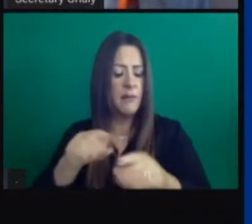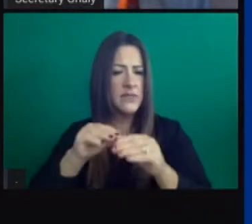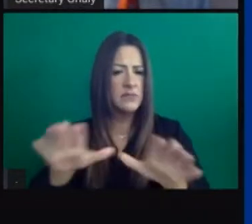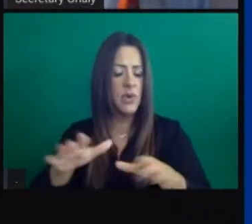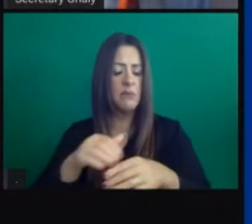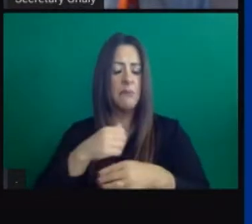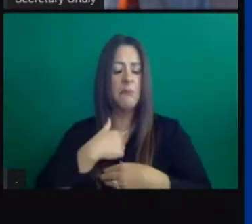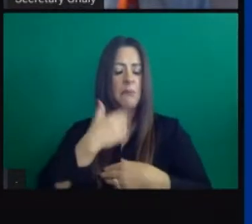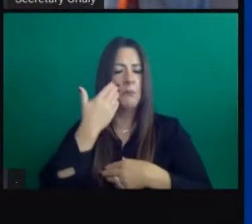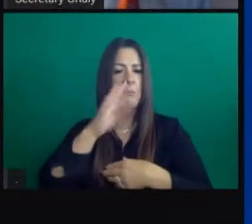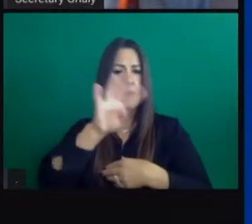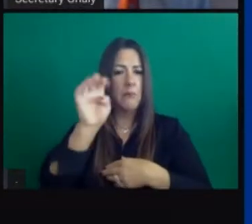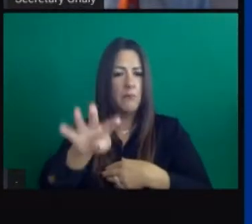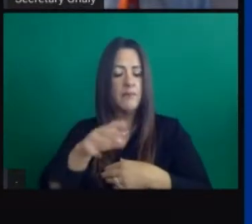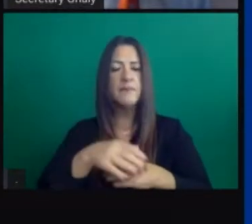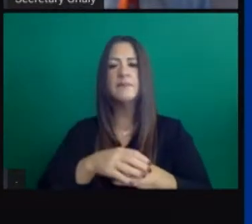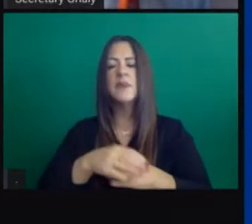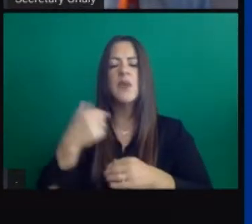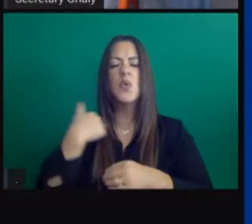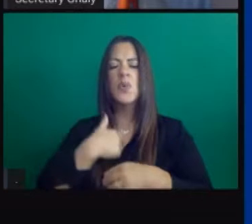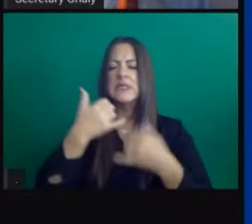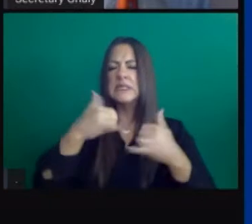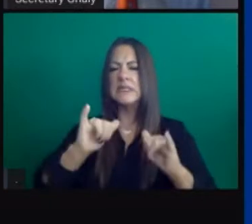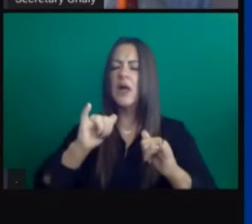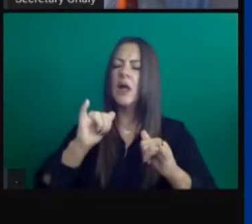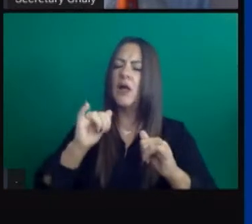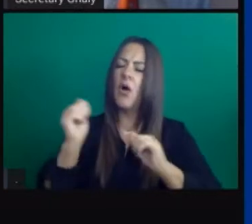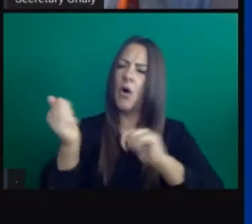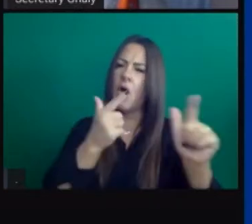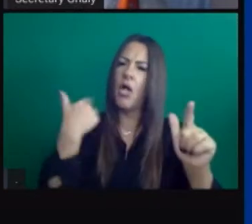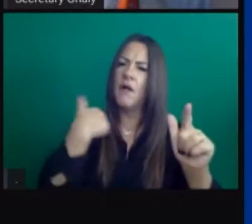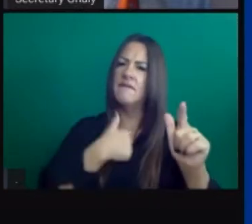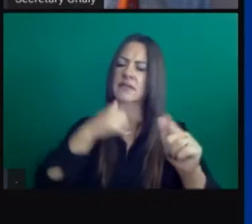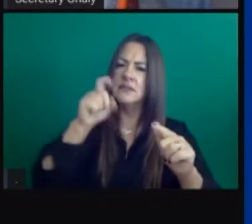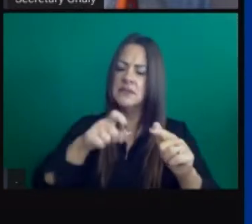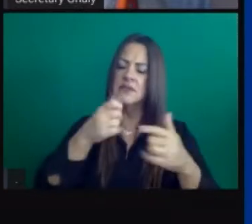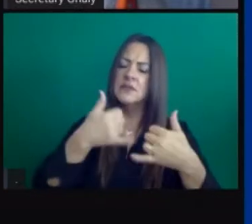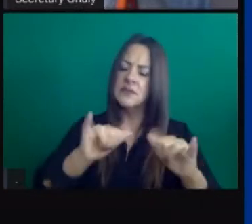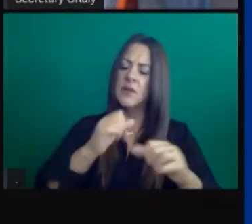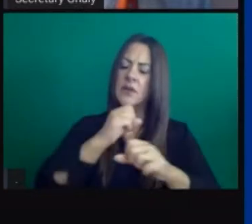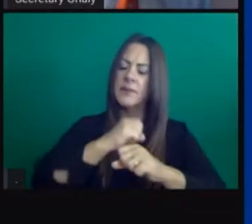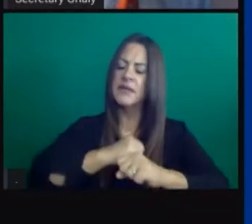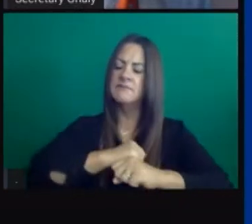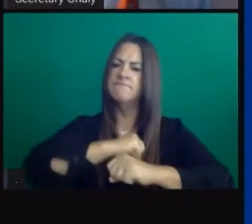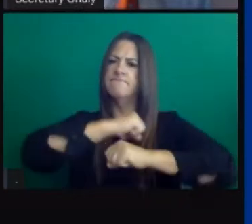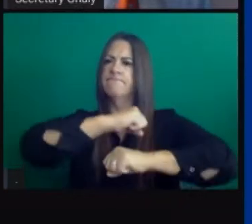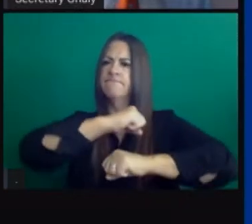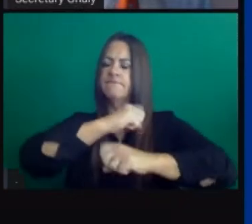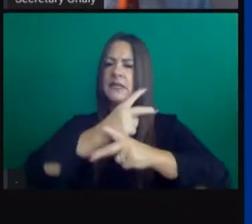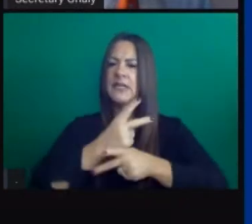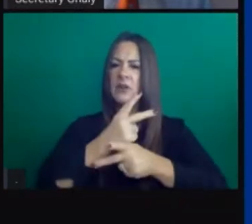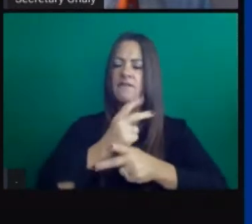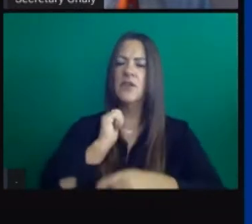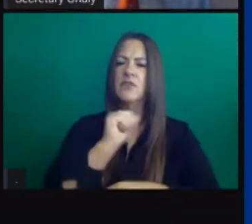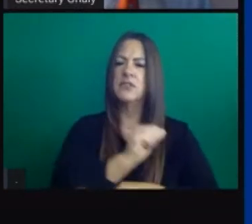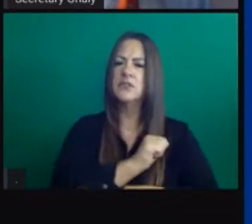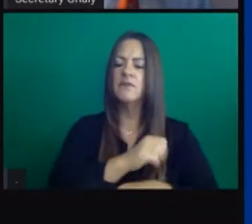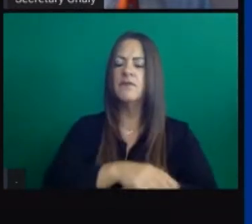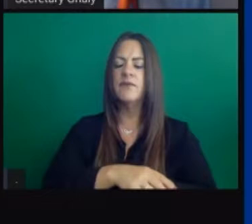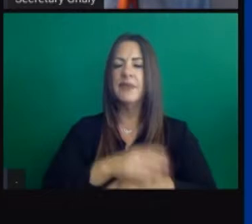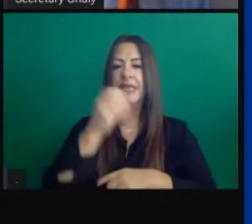to continue to keep our guard up, that if we do see variations in